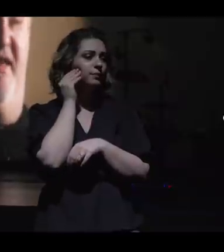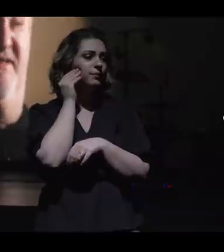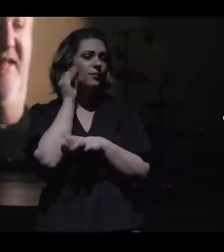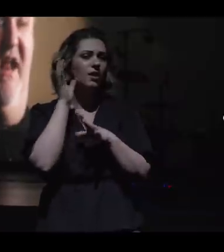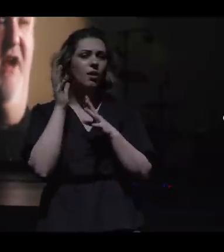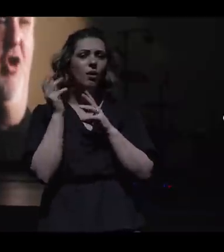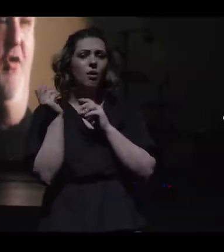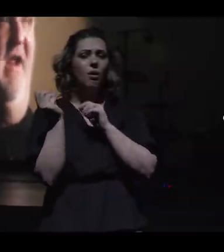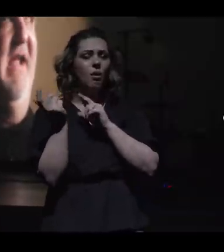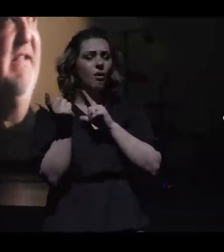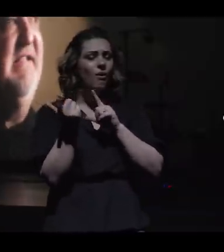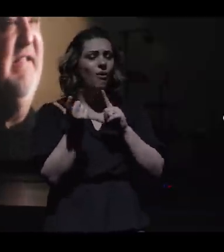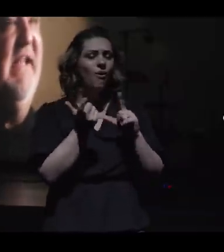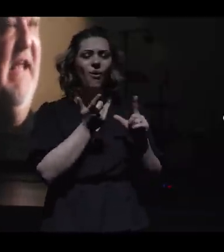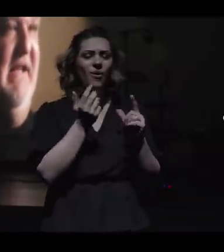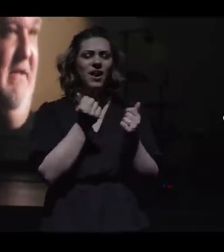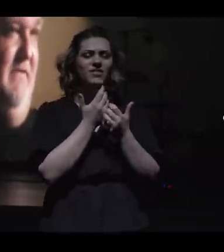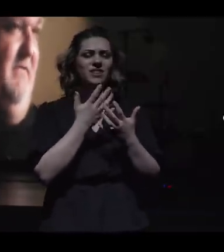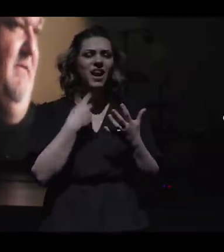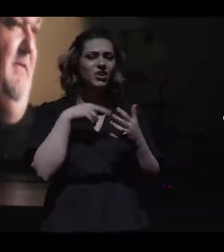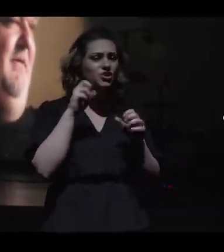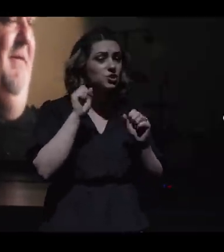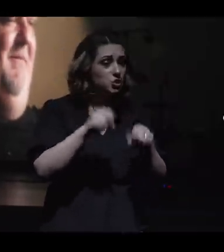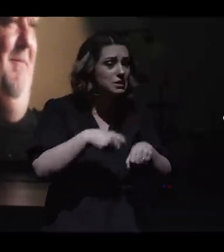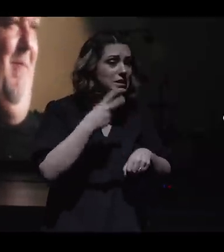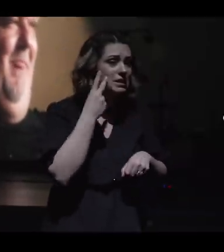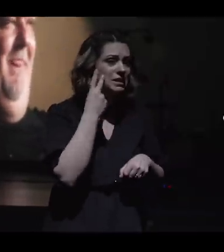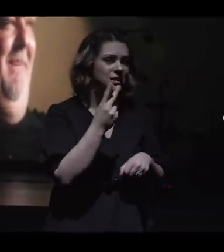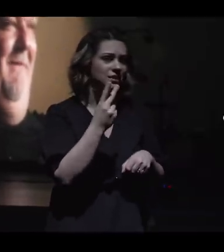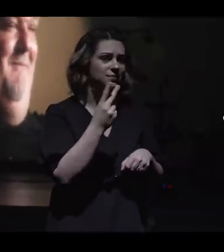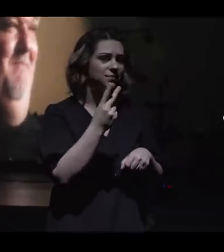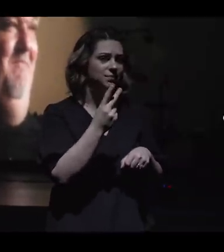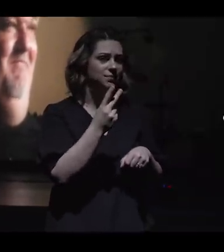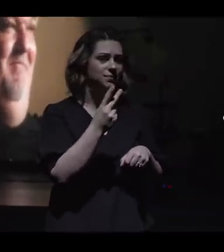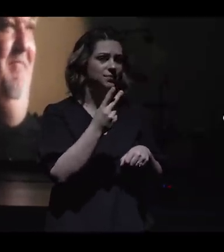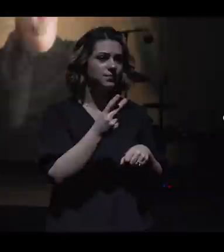All the things that I knew that I could see.